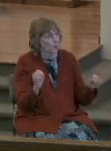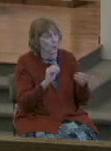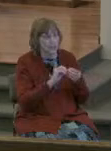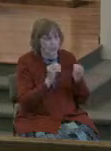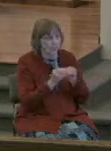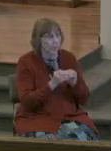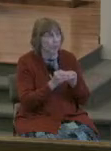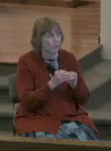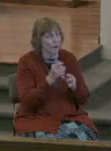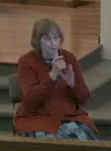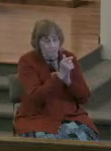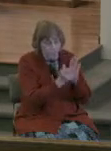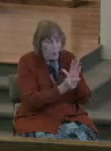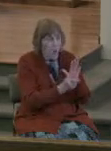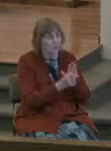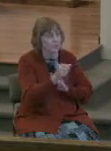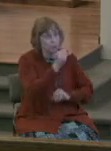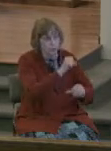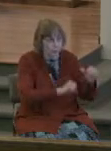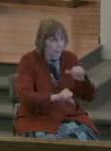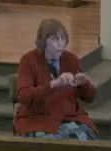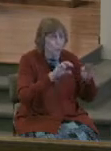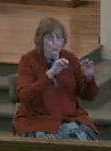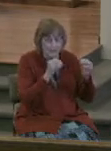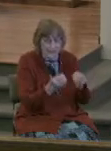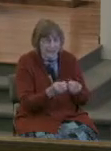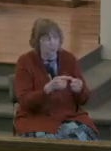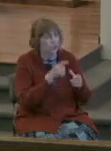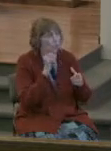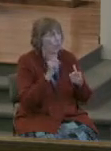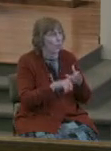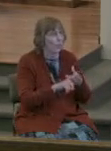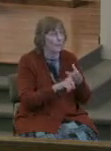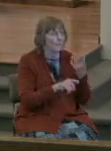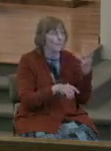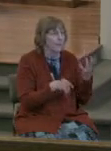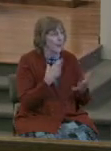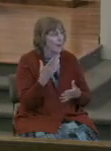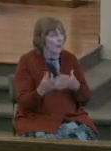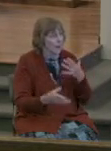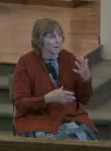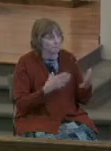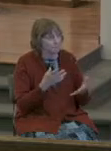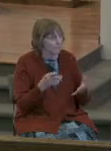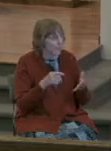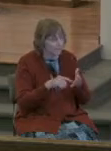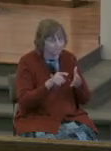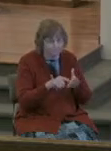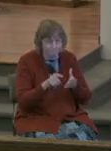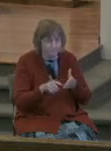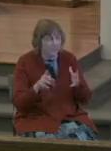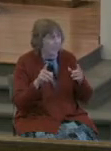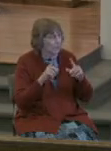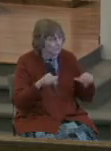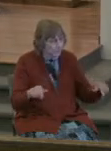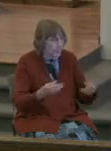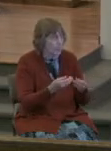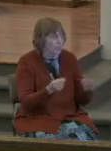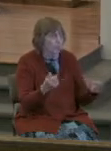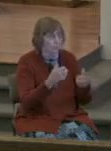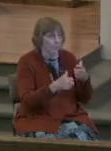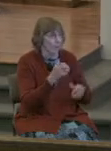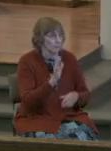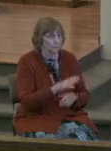of laws or social organizations or investment in our community that's going to solve the